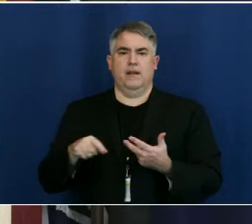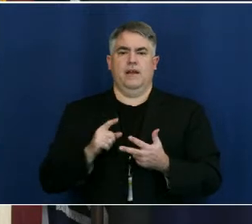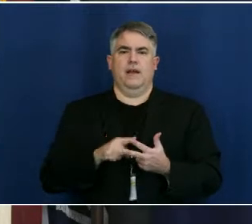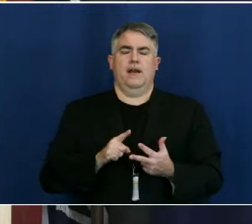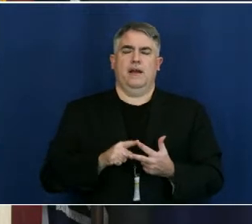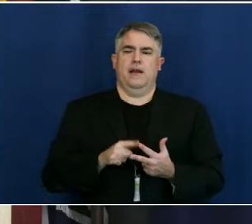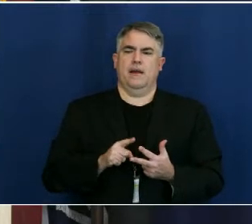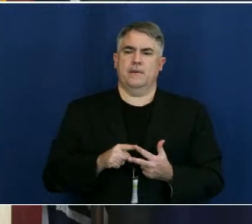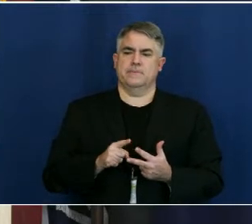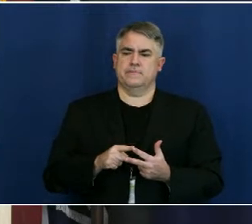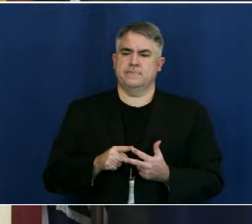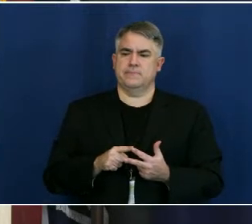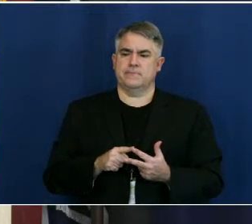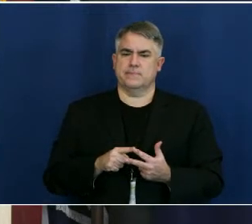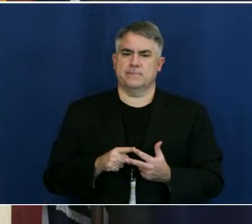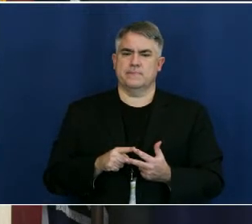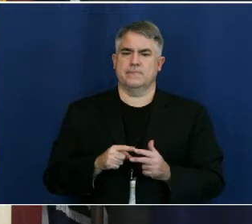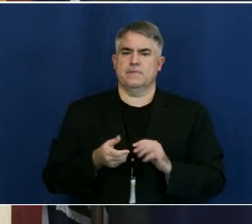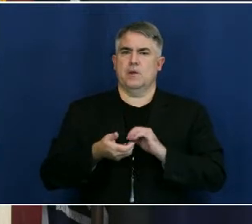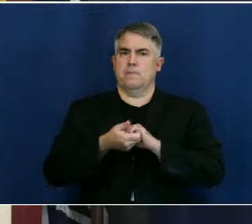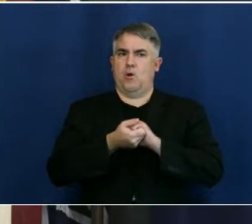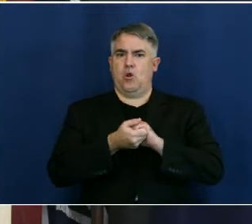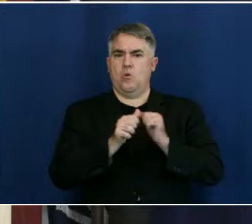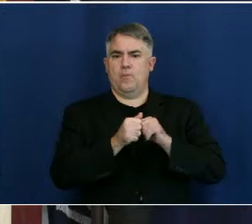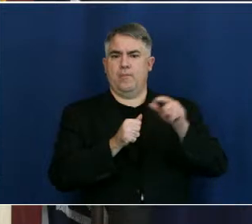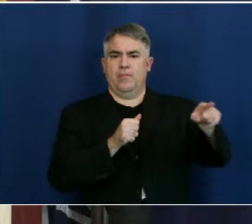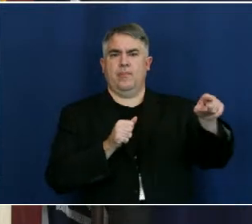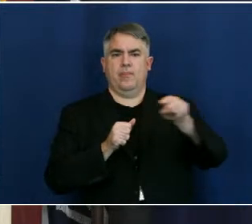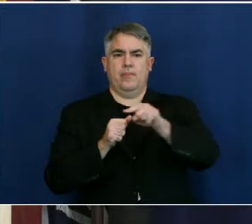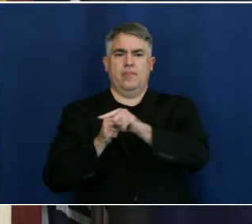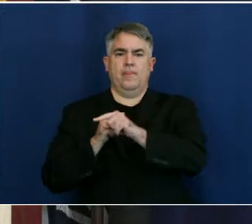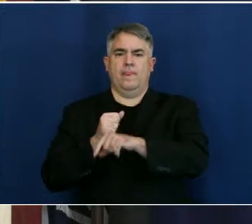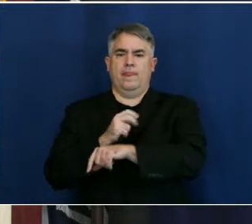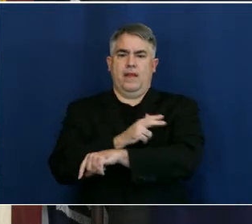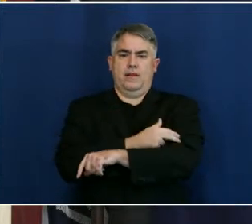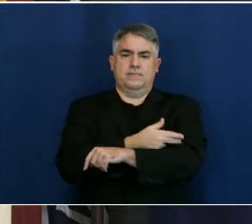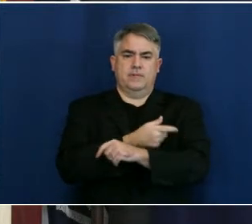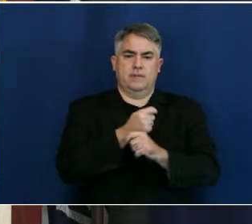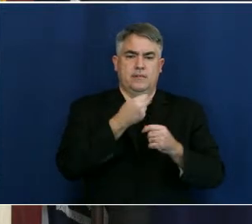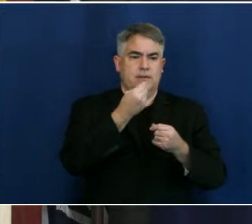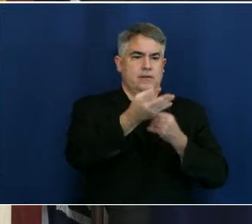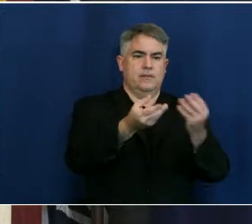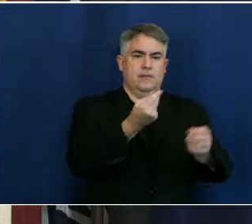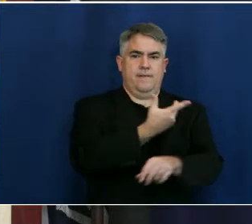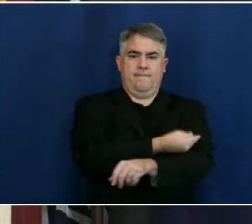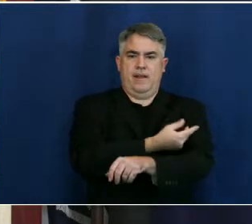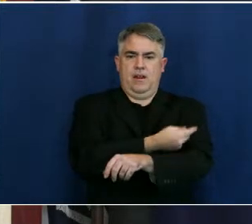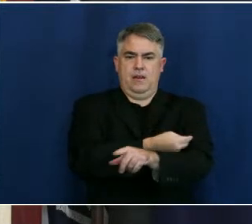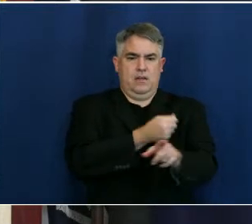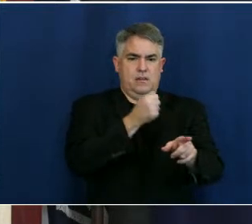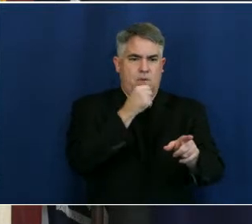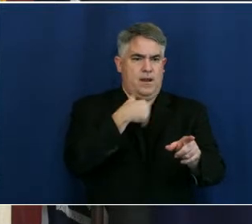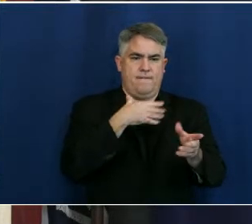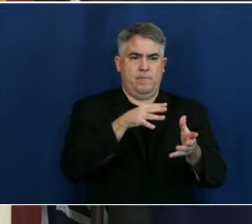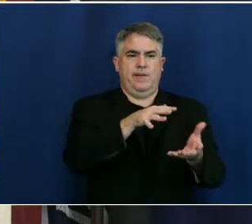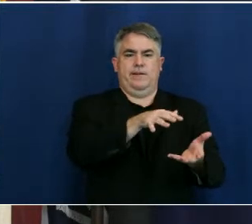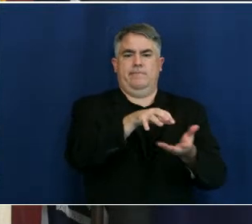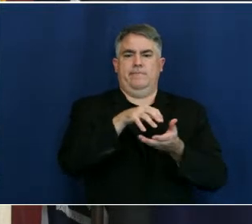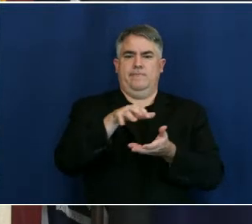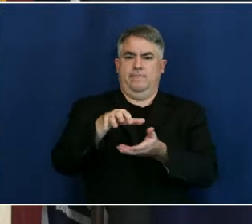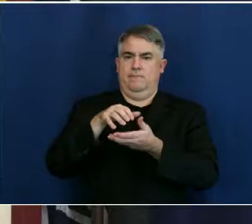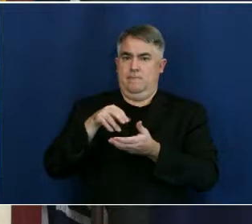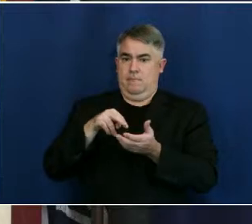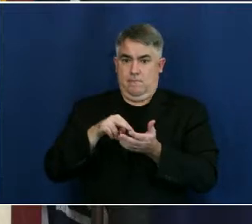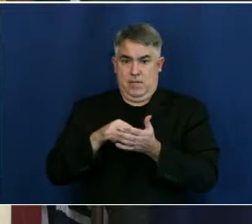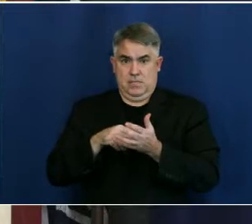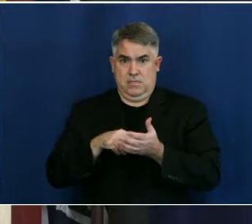with local other partners that may send us some back isn't going to affect their allocation at all. And it isn't a significantly